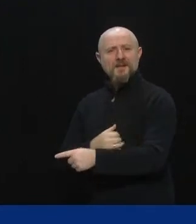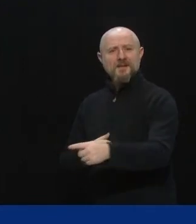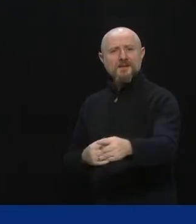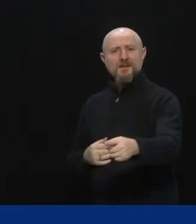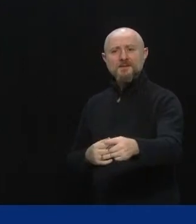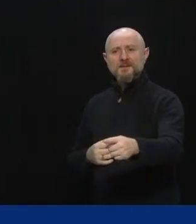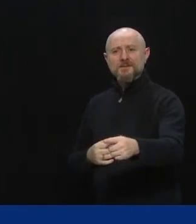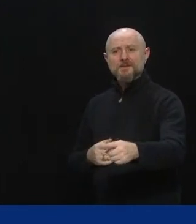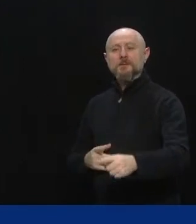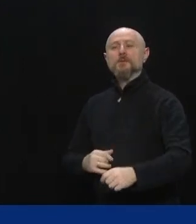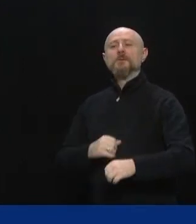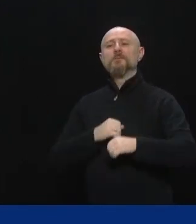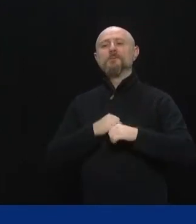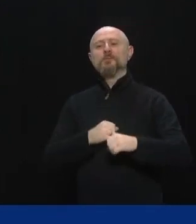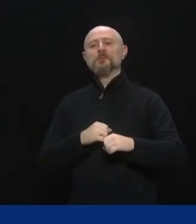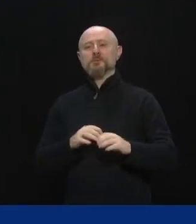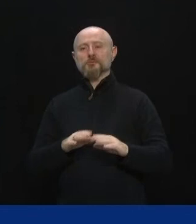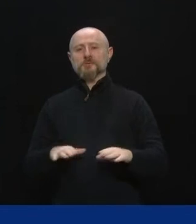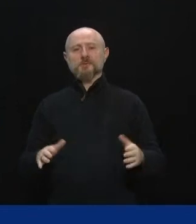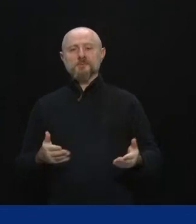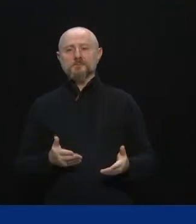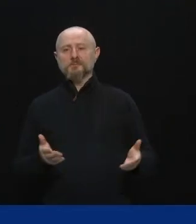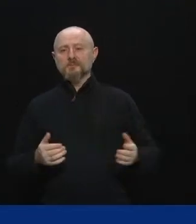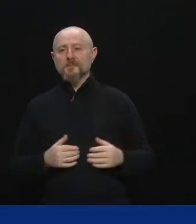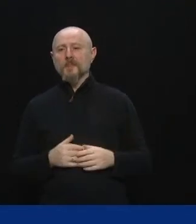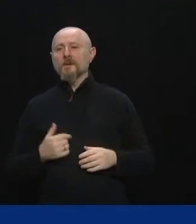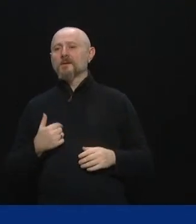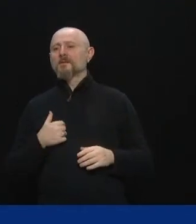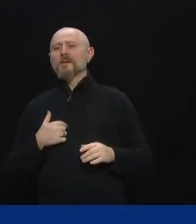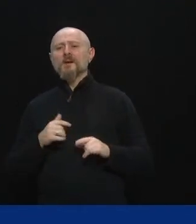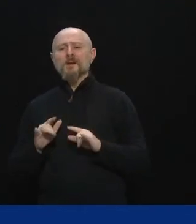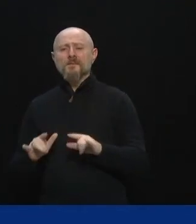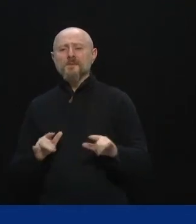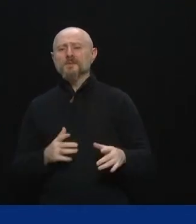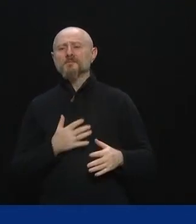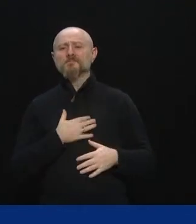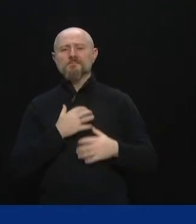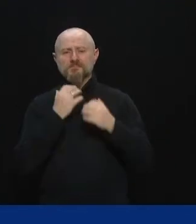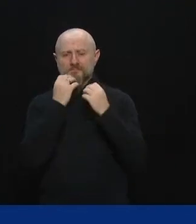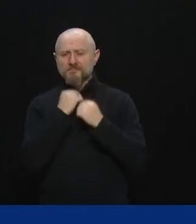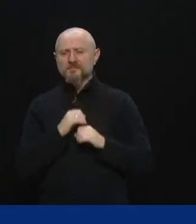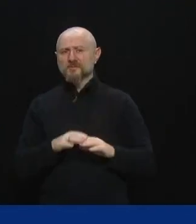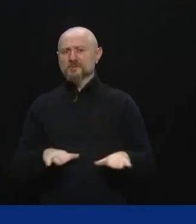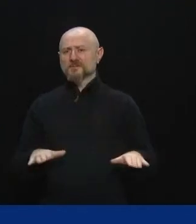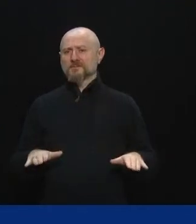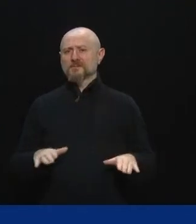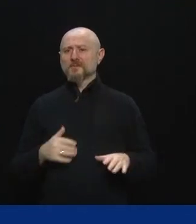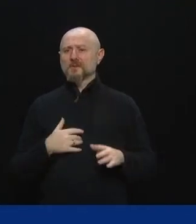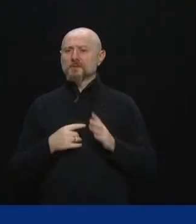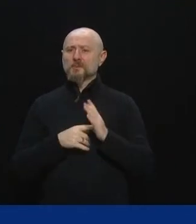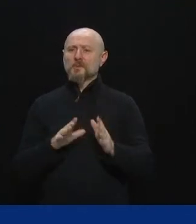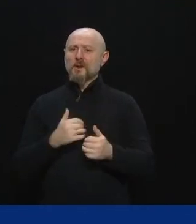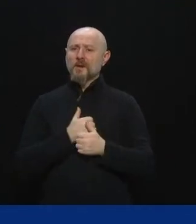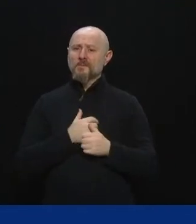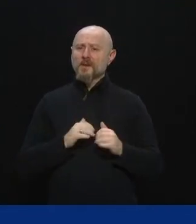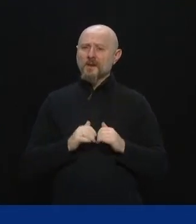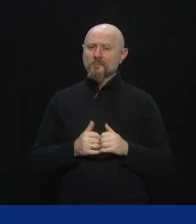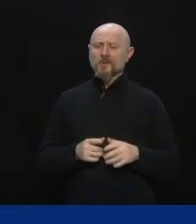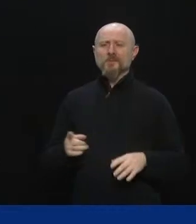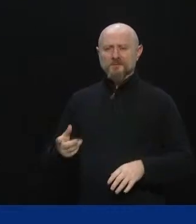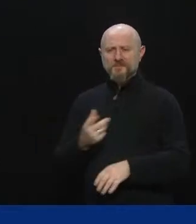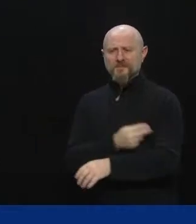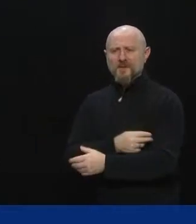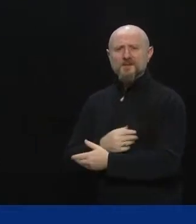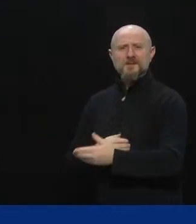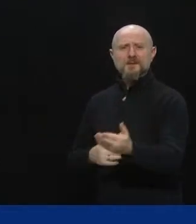most vulnerable, our children. We love them, we cherish them, and this is one more way you can show your love by helping them stay out of the